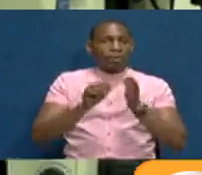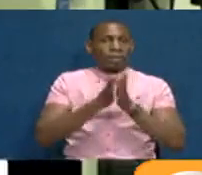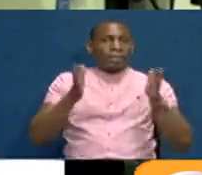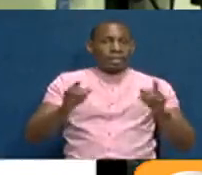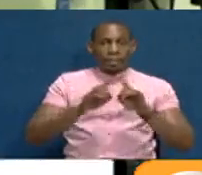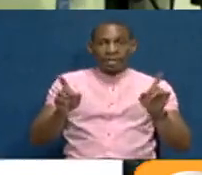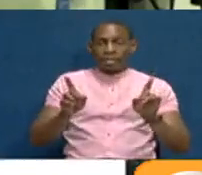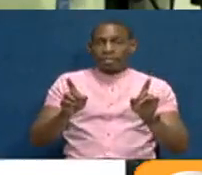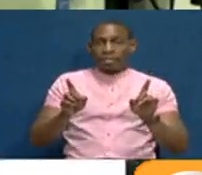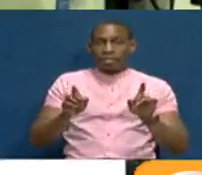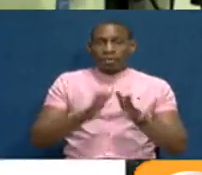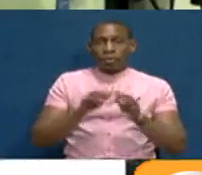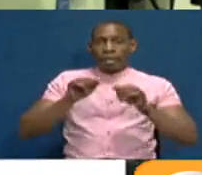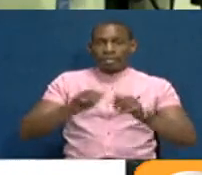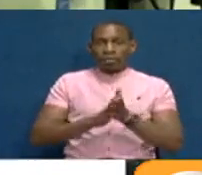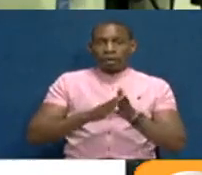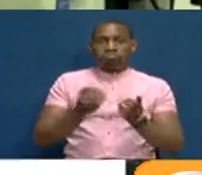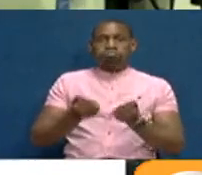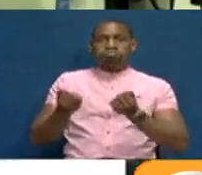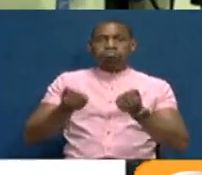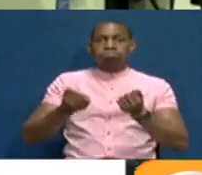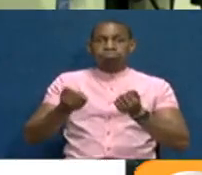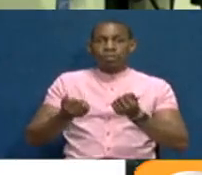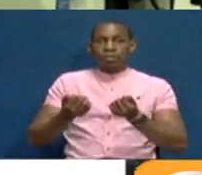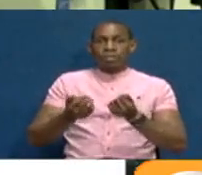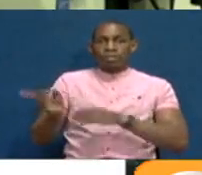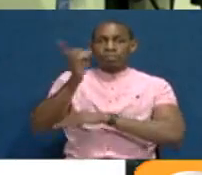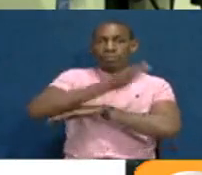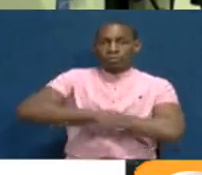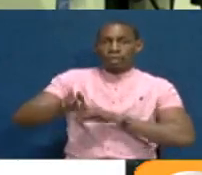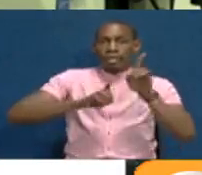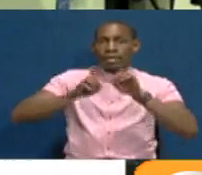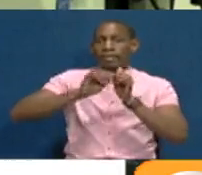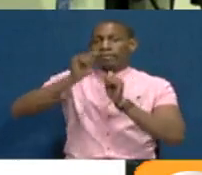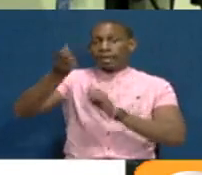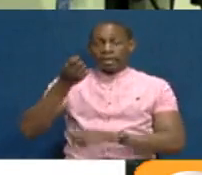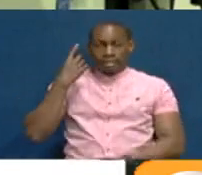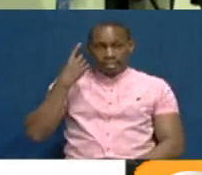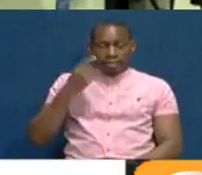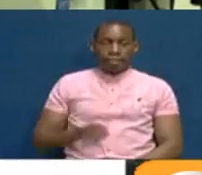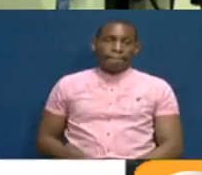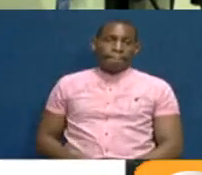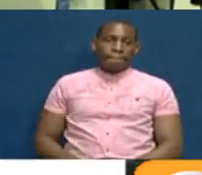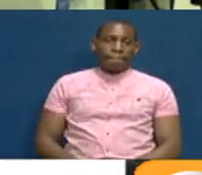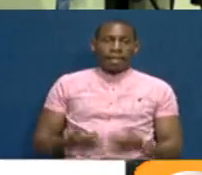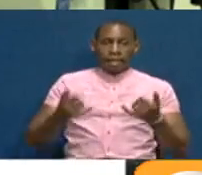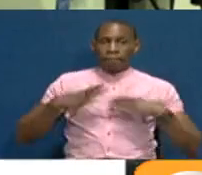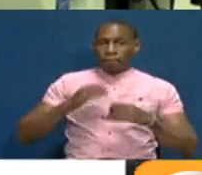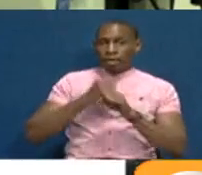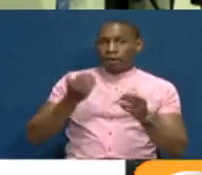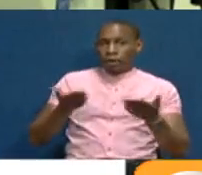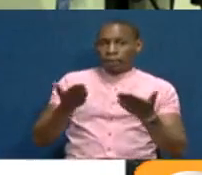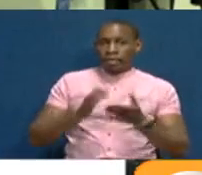they still sit at the engine day and night, driving a long distance. Okay, so people who work in